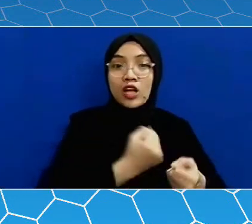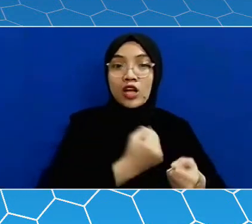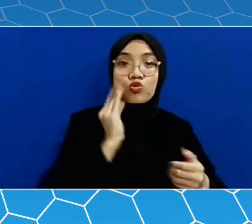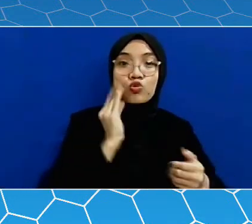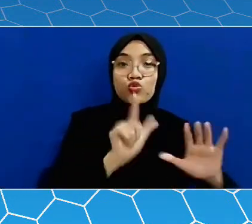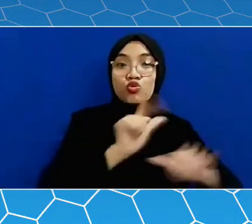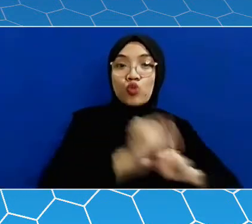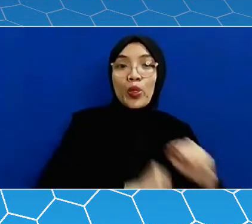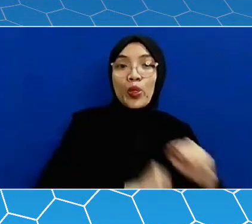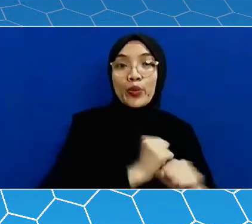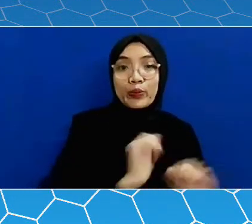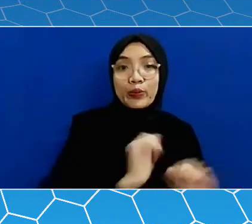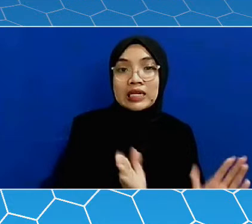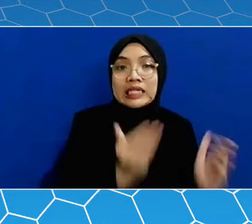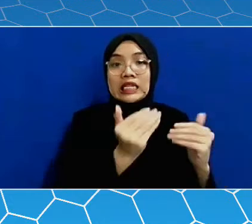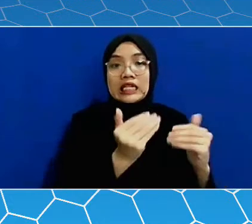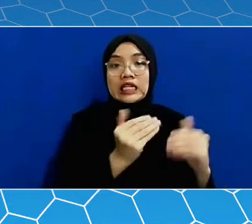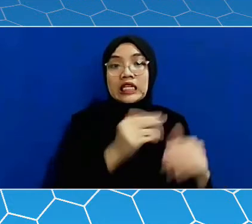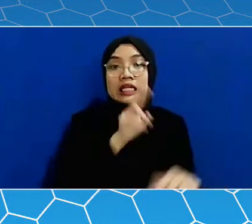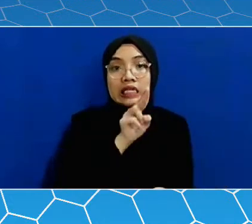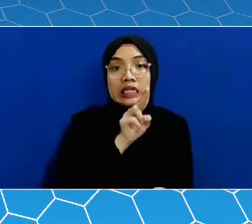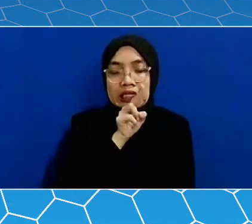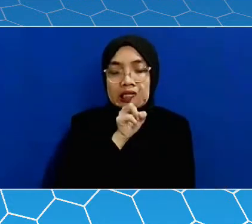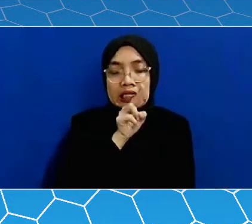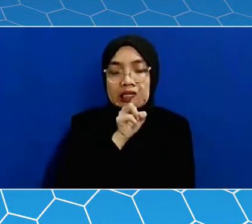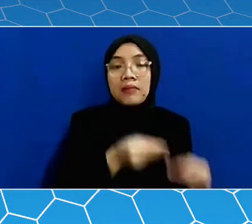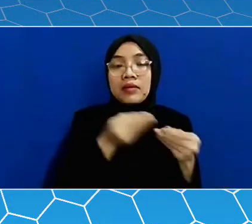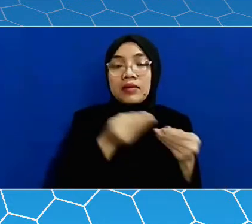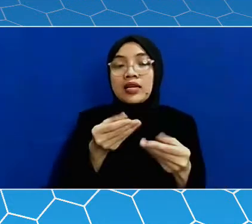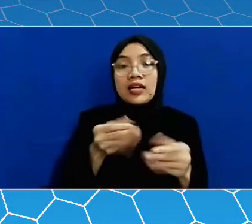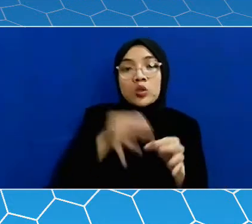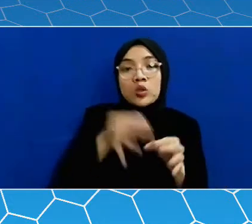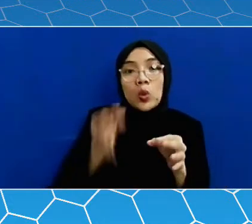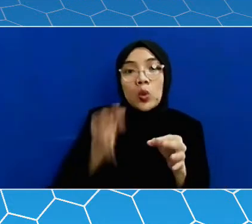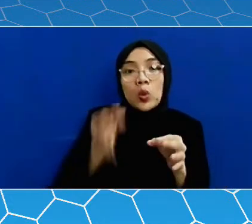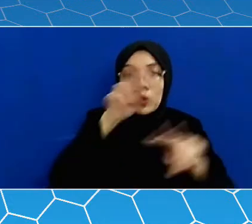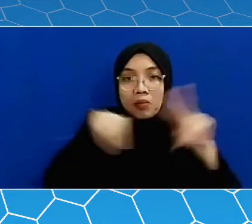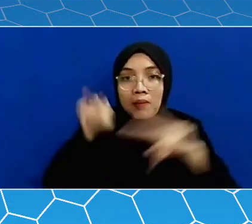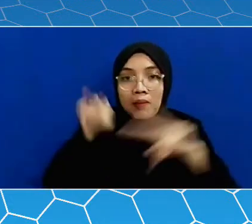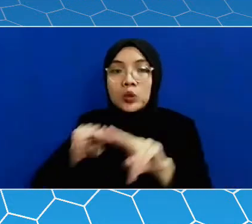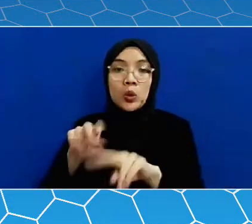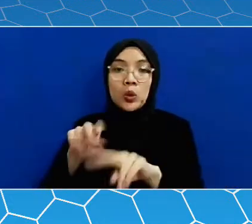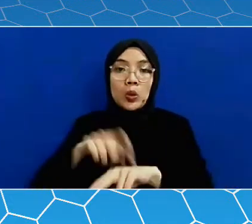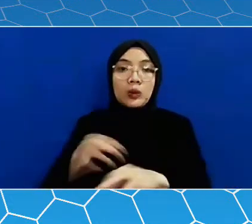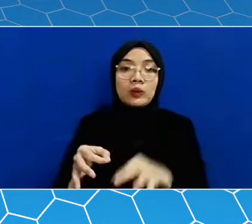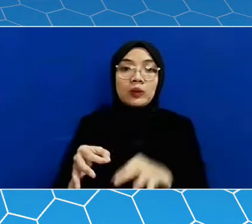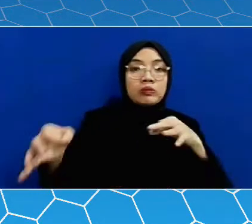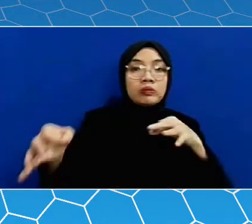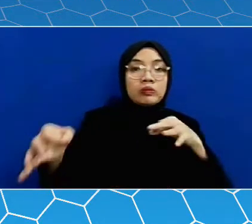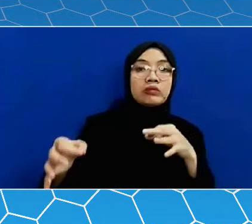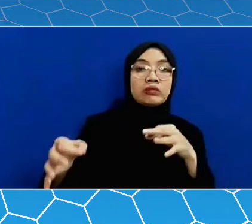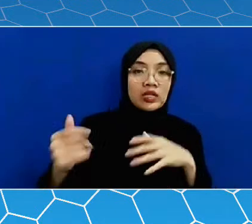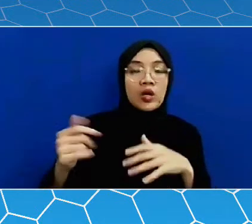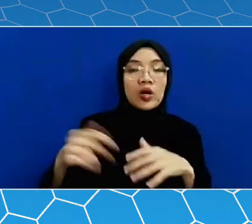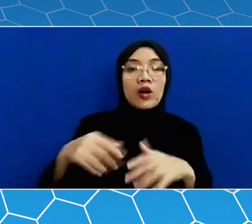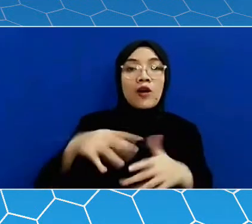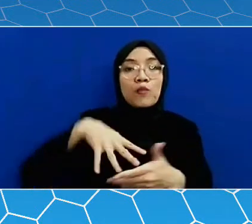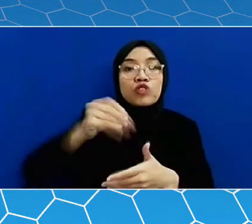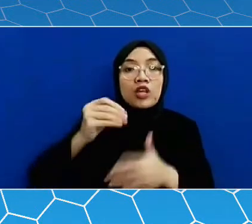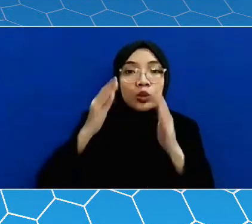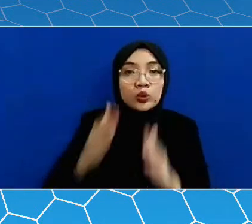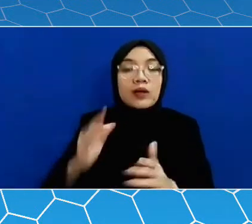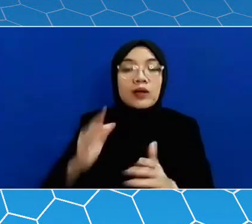remote monitoring solutions for clinical trials, and we are focused on rare diseases. Our